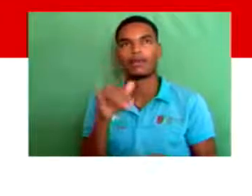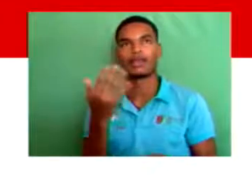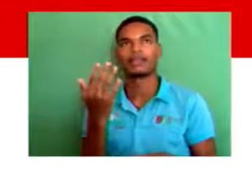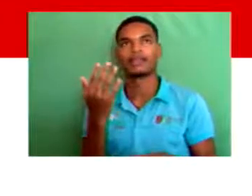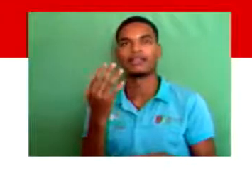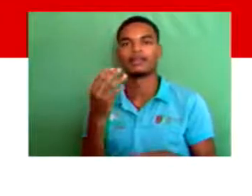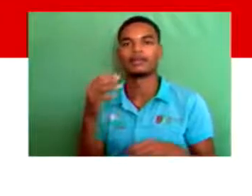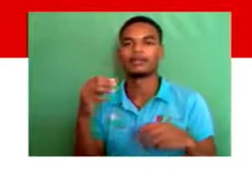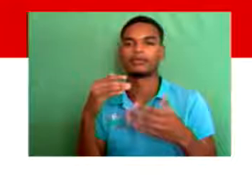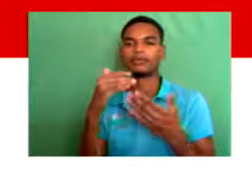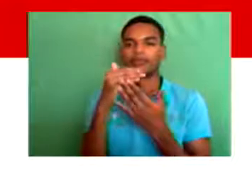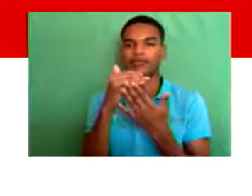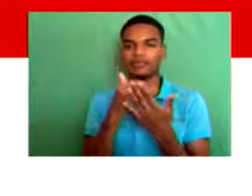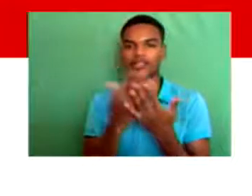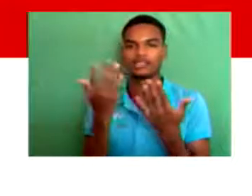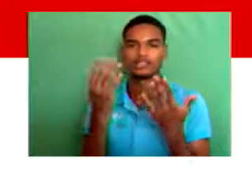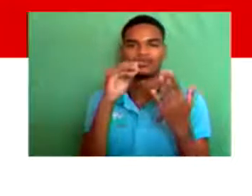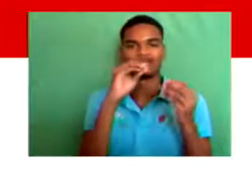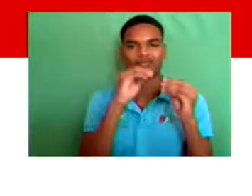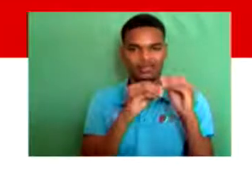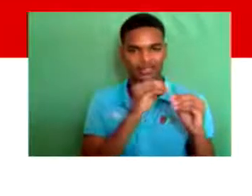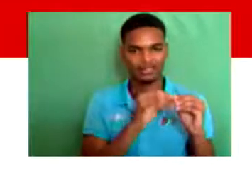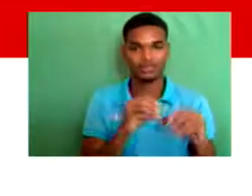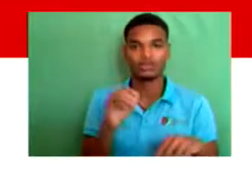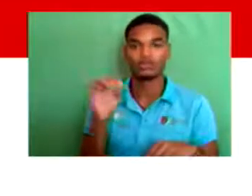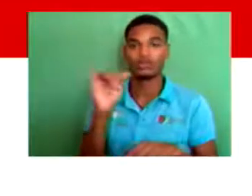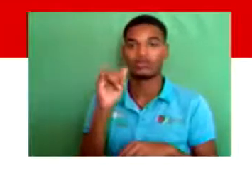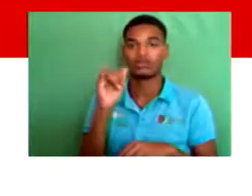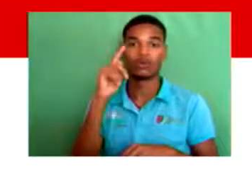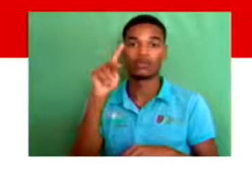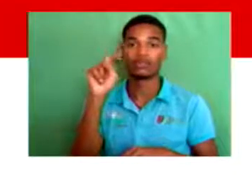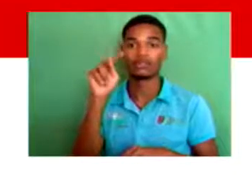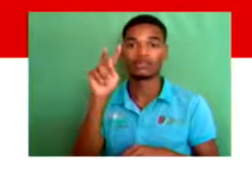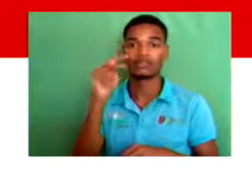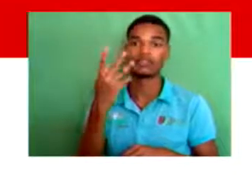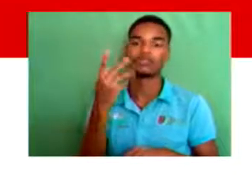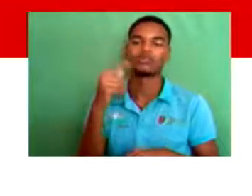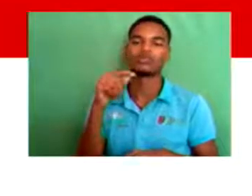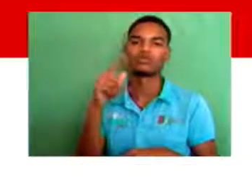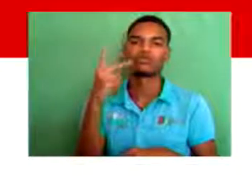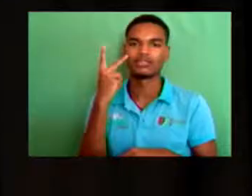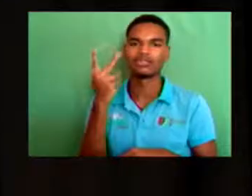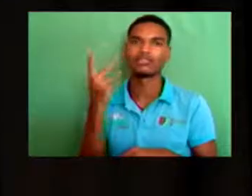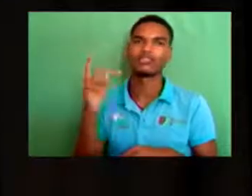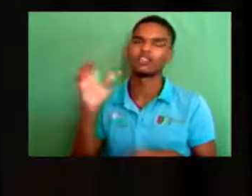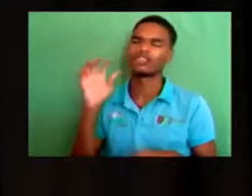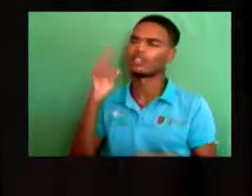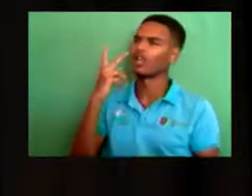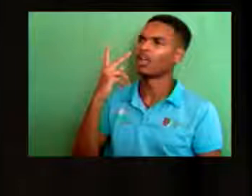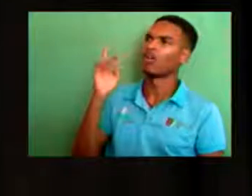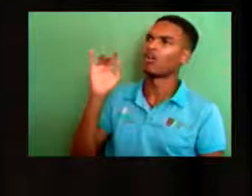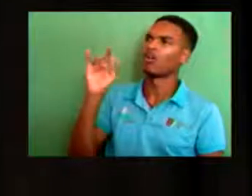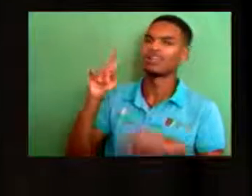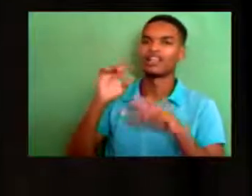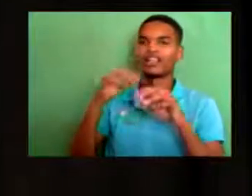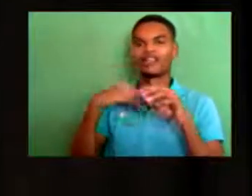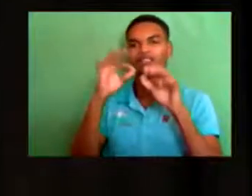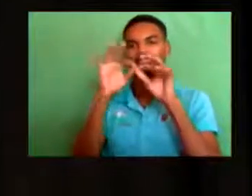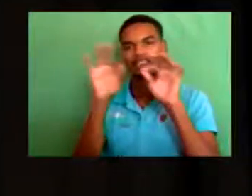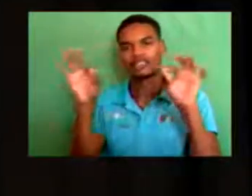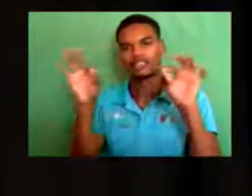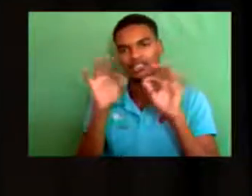message. And for TV stations, those tones are modem tones. We can compose a sentence out of those for a very brief message over the